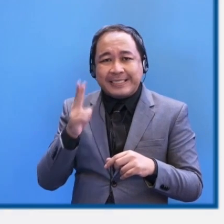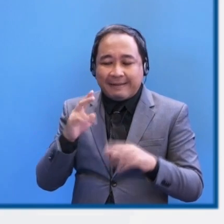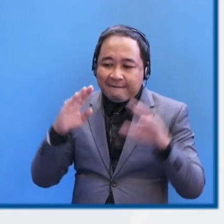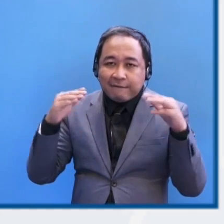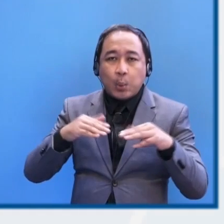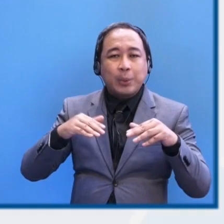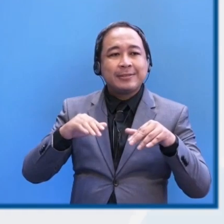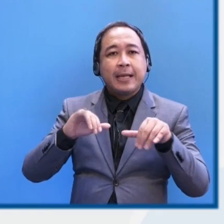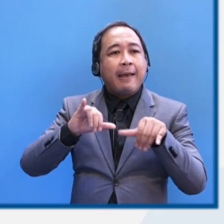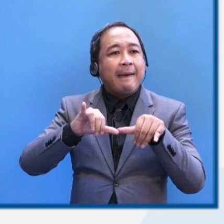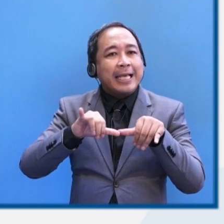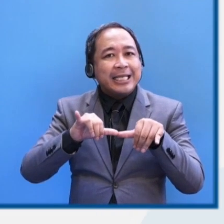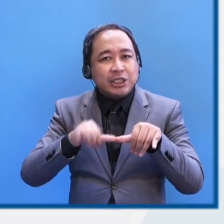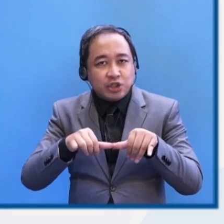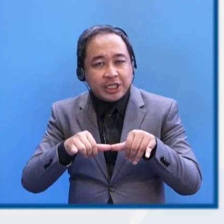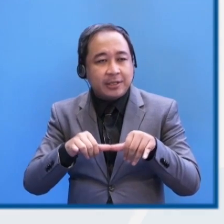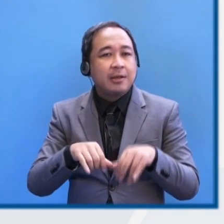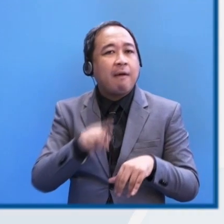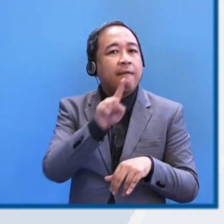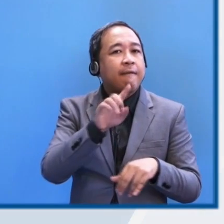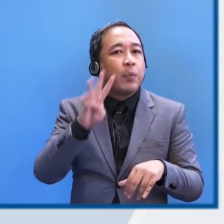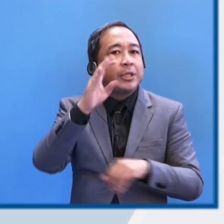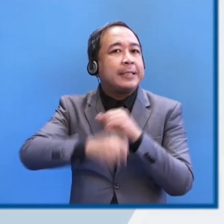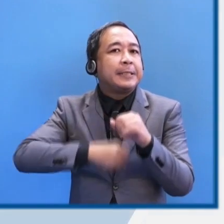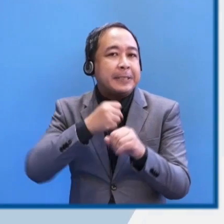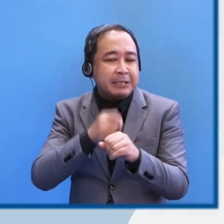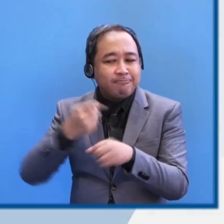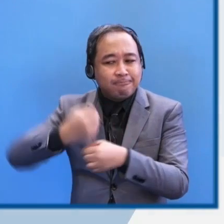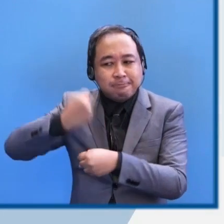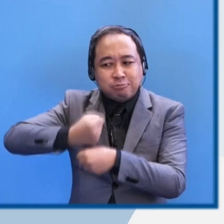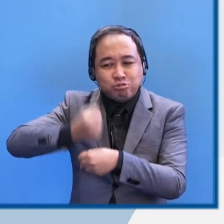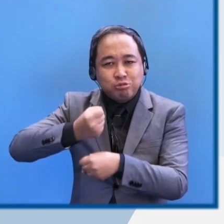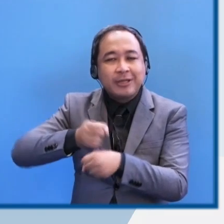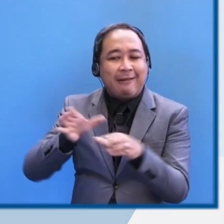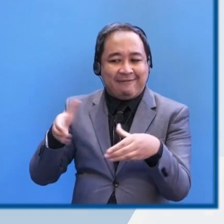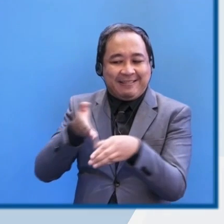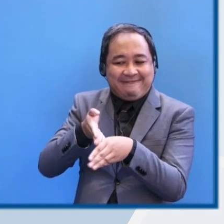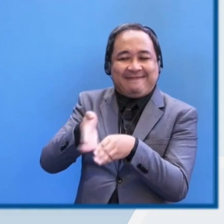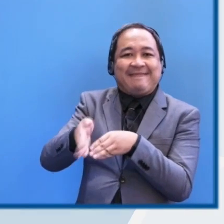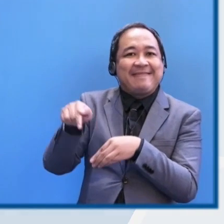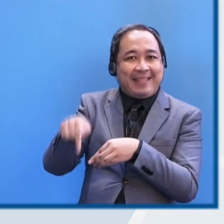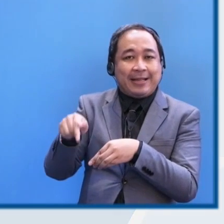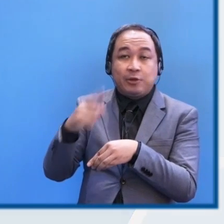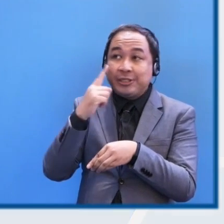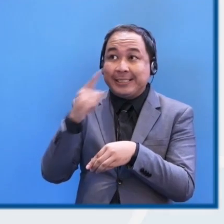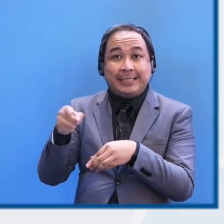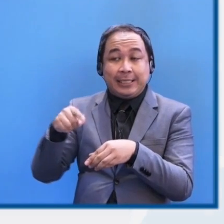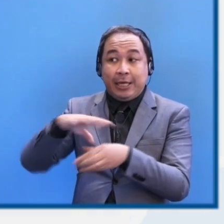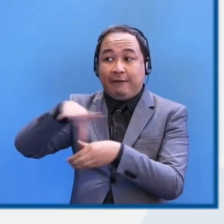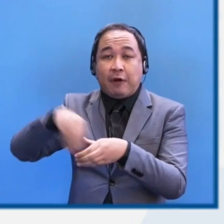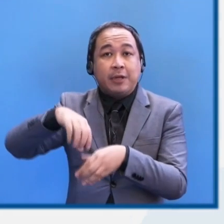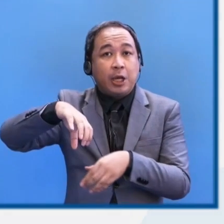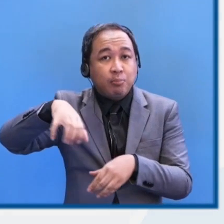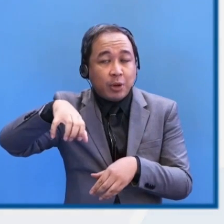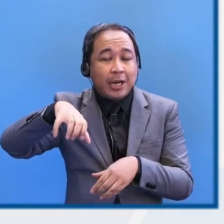over 14 years of experience in the water sector, including working in many national and international